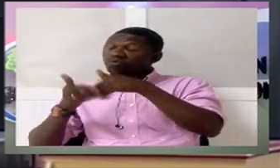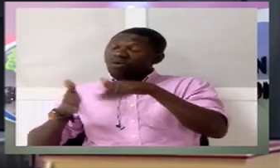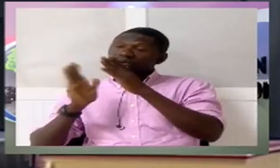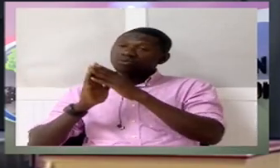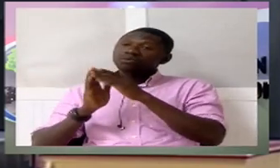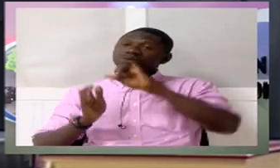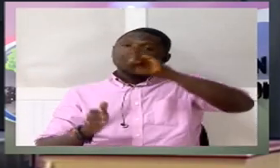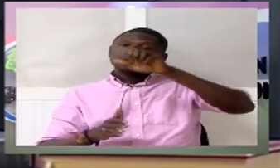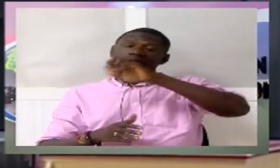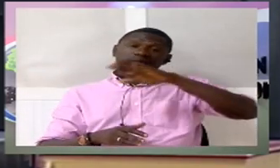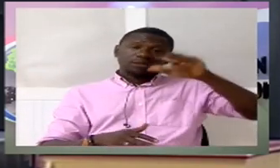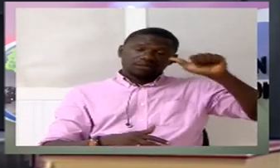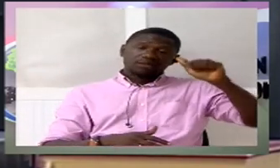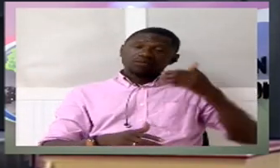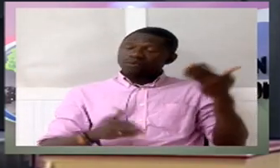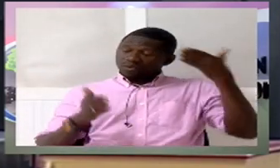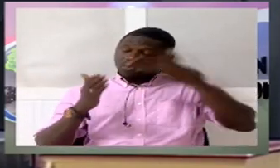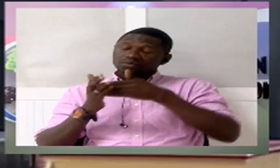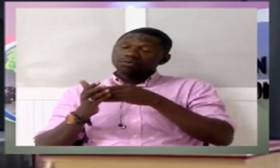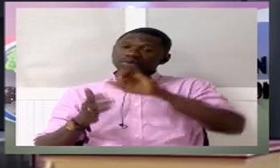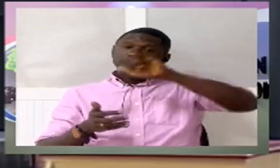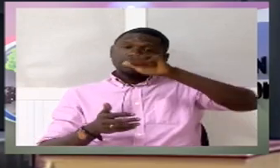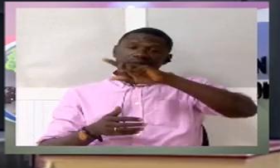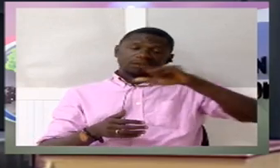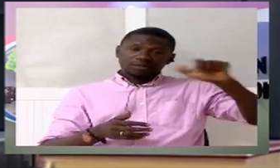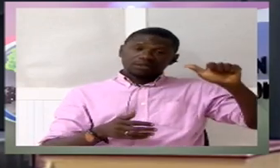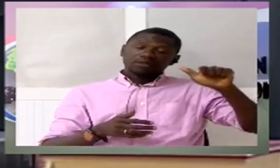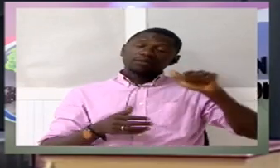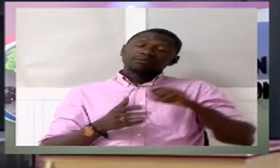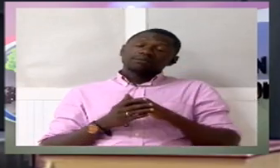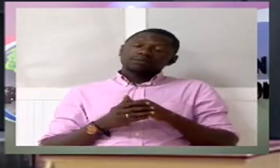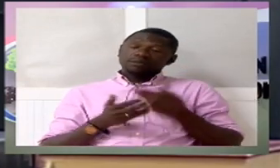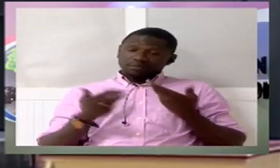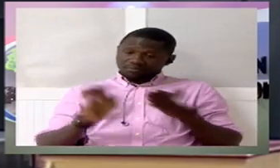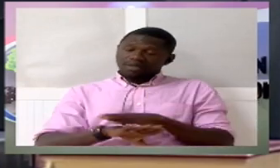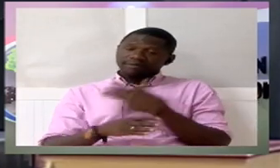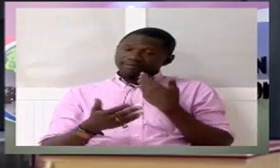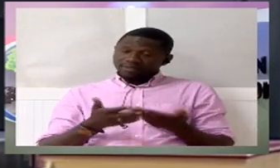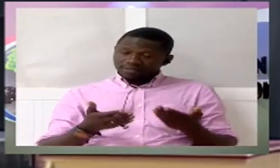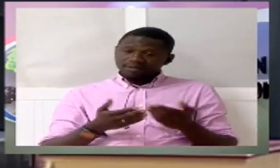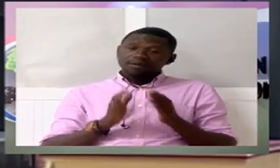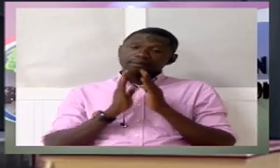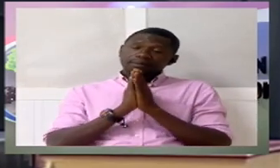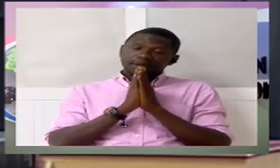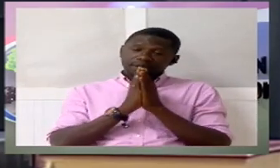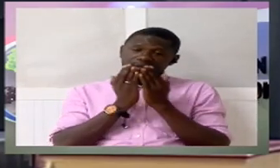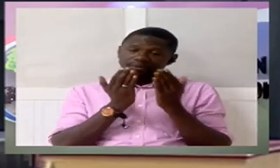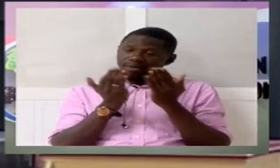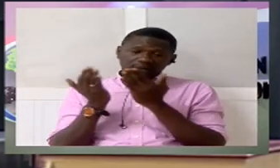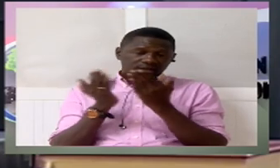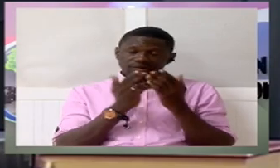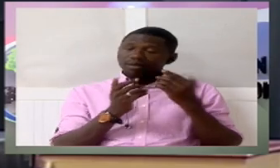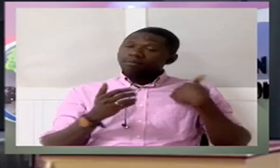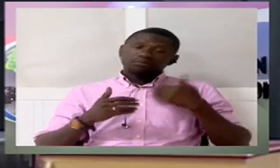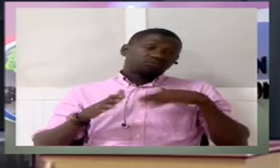Jara. We went up to Jara. The burial took place. Prayers were held.